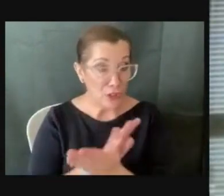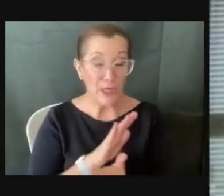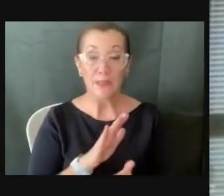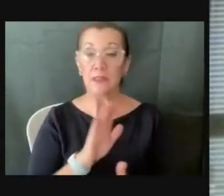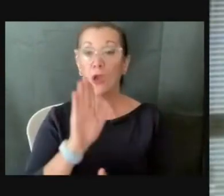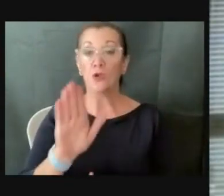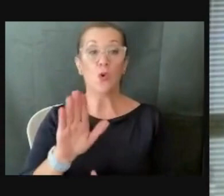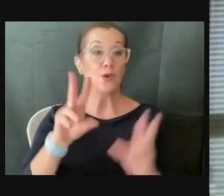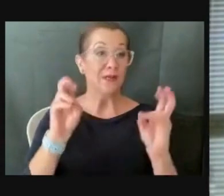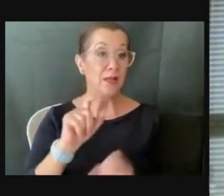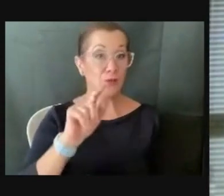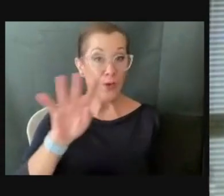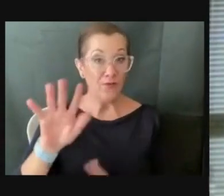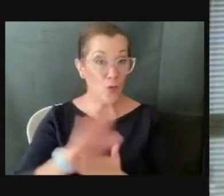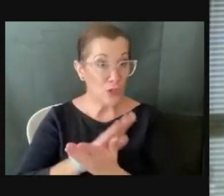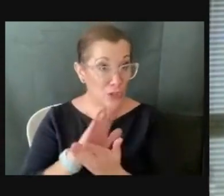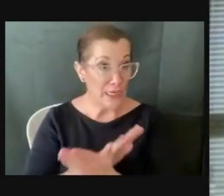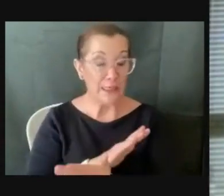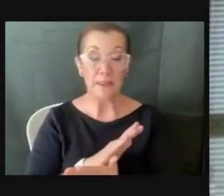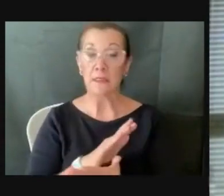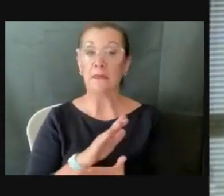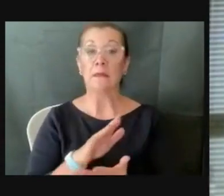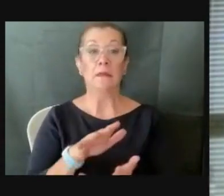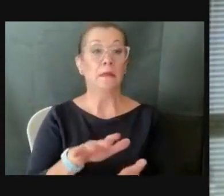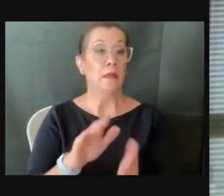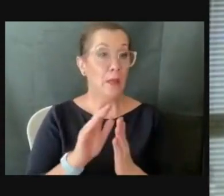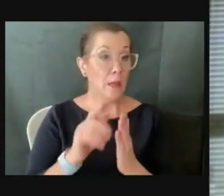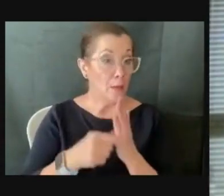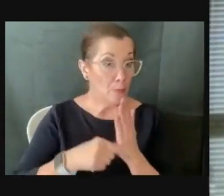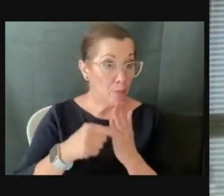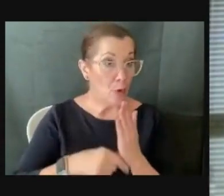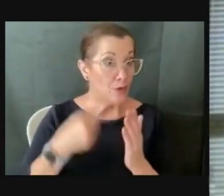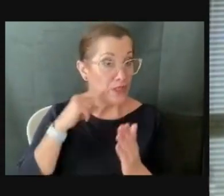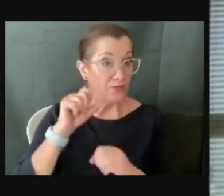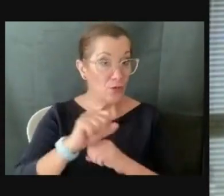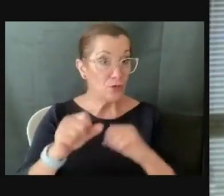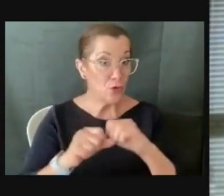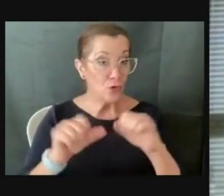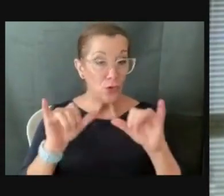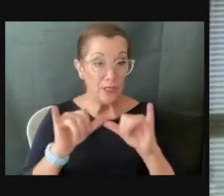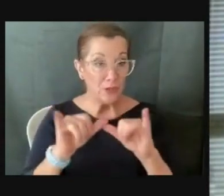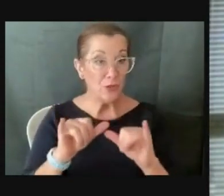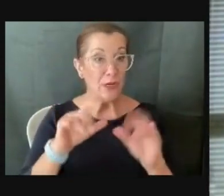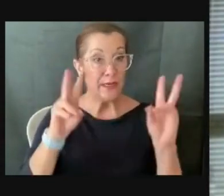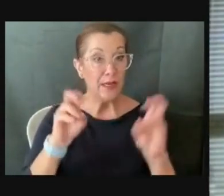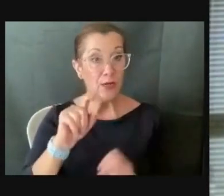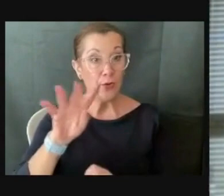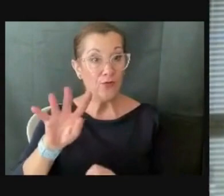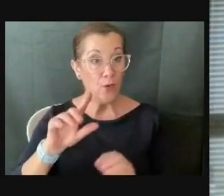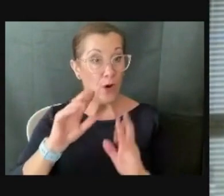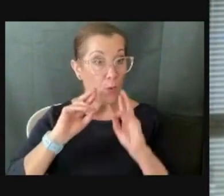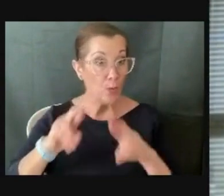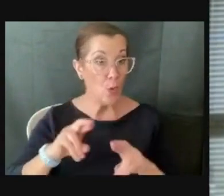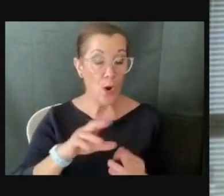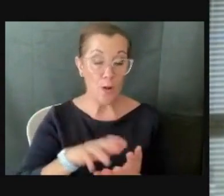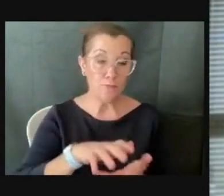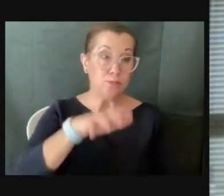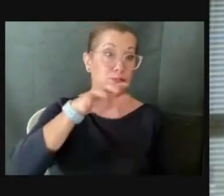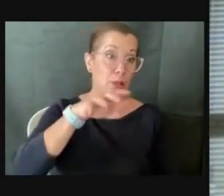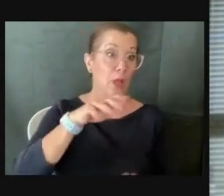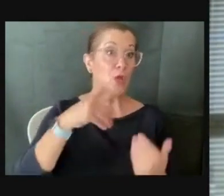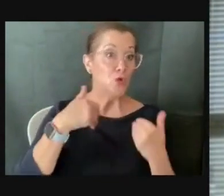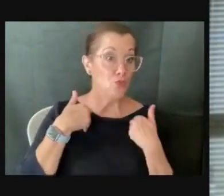Title 24 sheets, and a couple of booklets for your structural engineering and Title 24 report, you've got